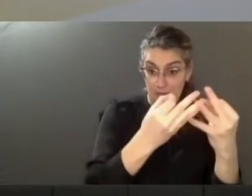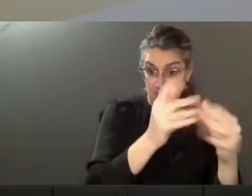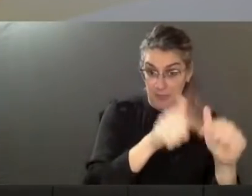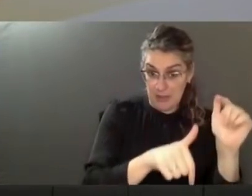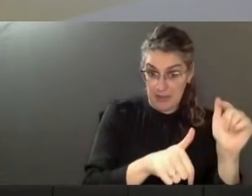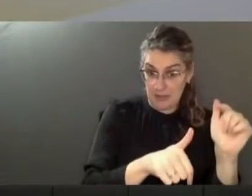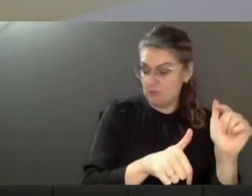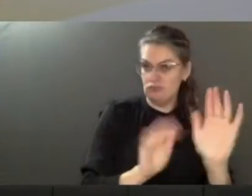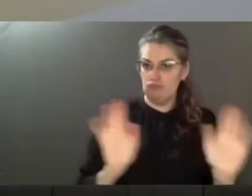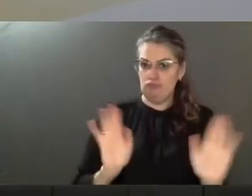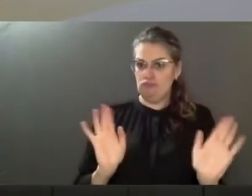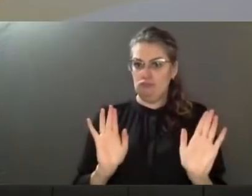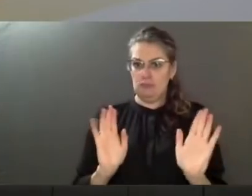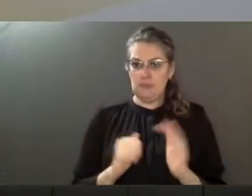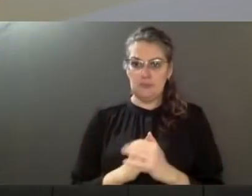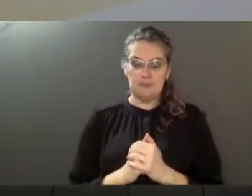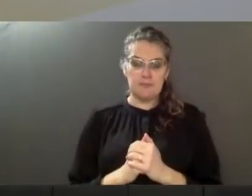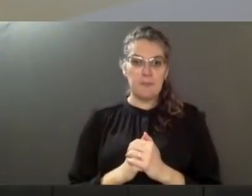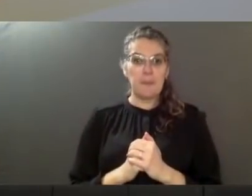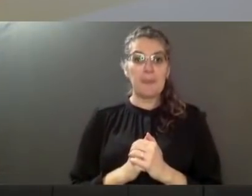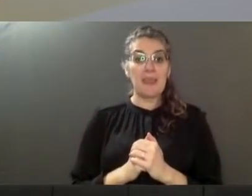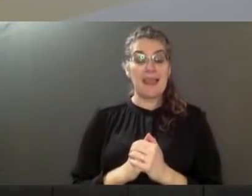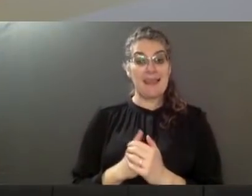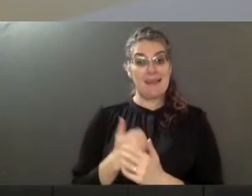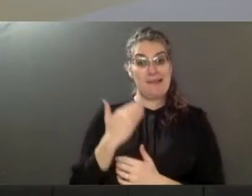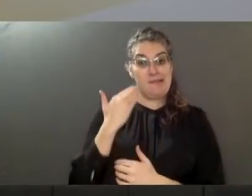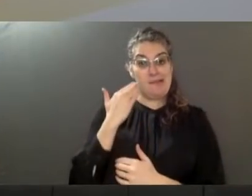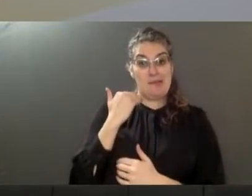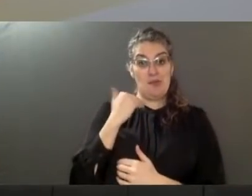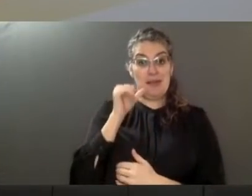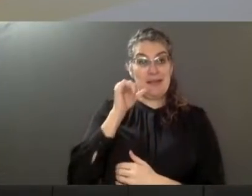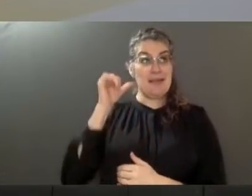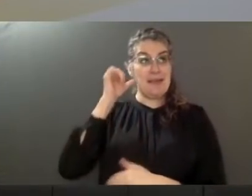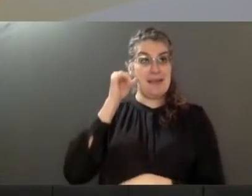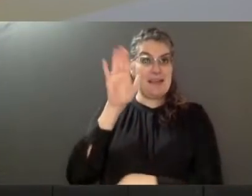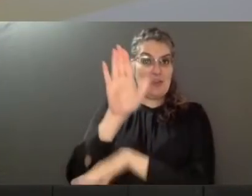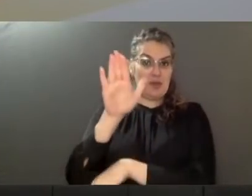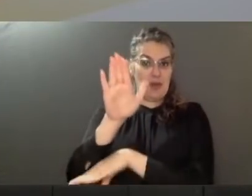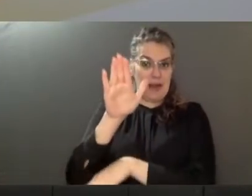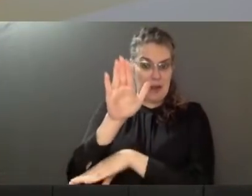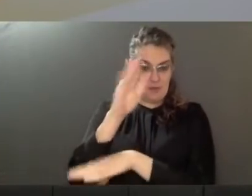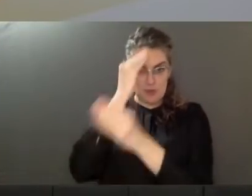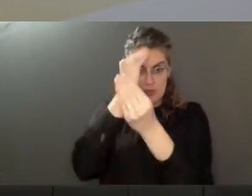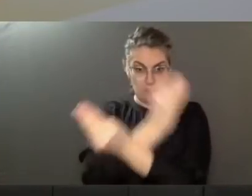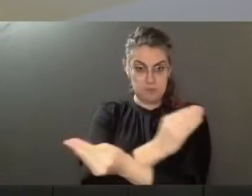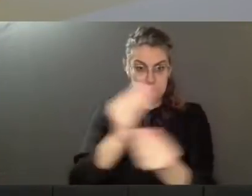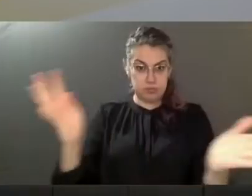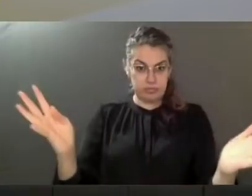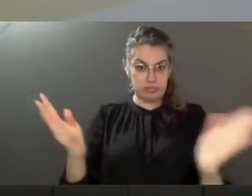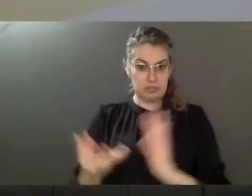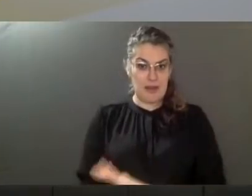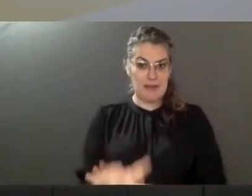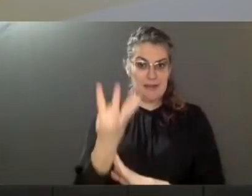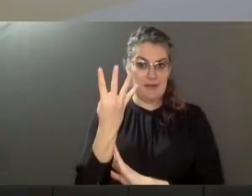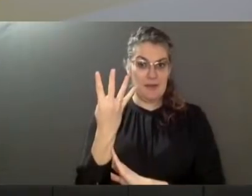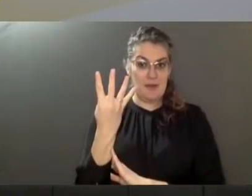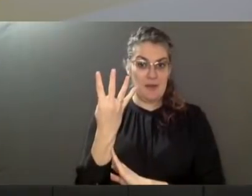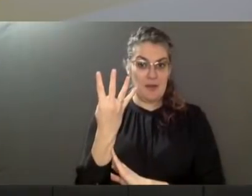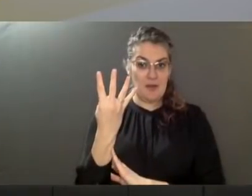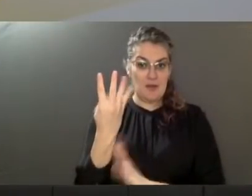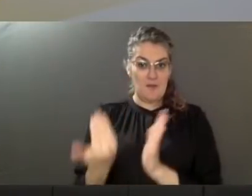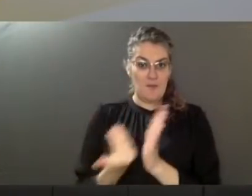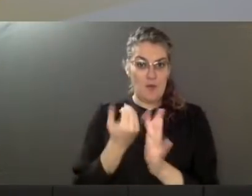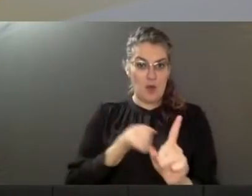that information was not made public until late yesterday afternoon. And usually we would see a press release on the weekend. That information would come out pretty